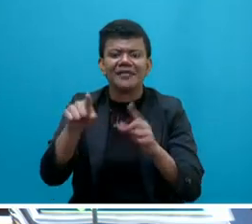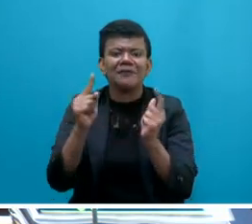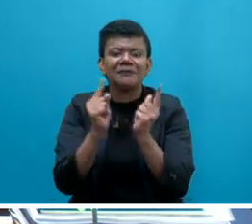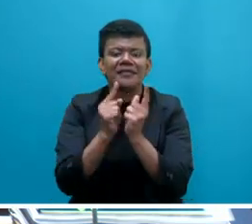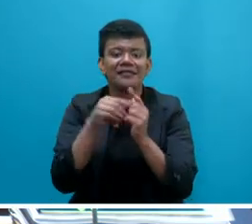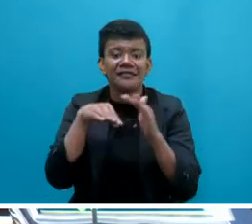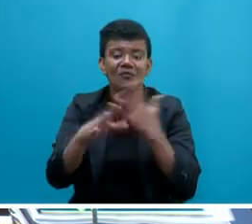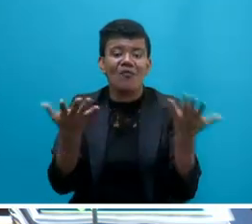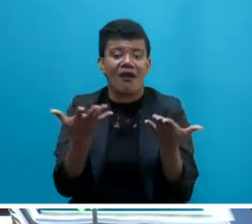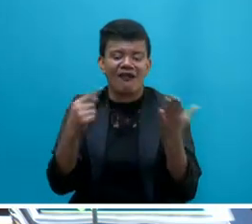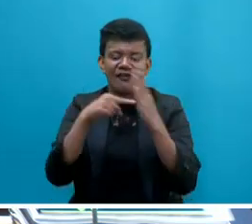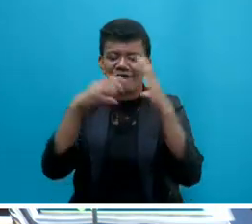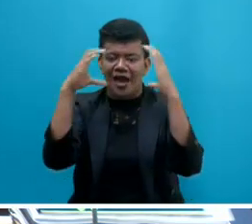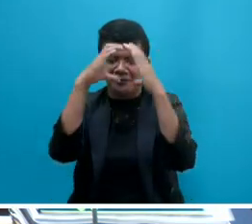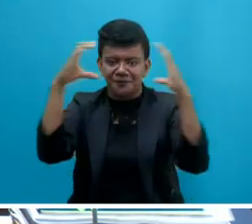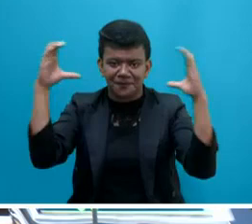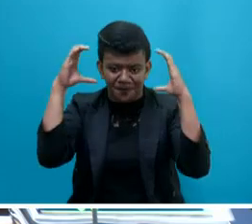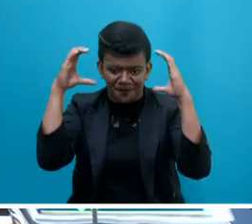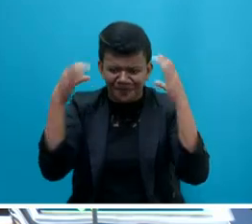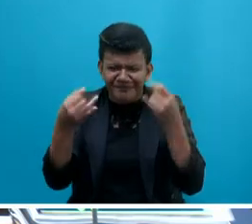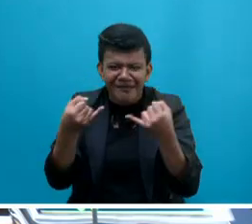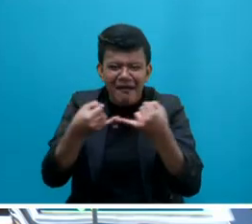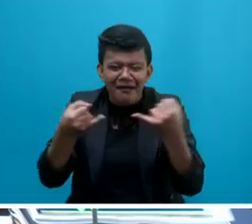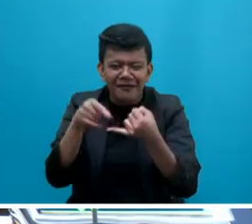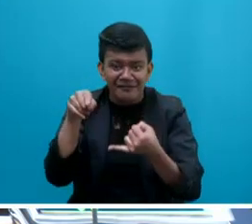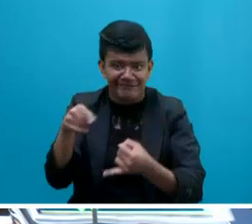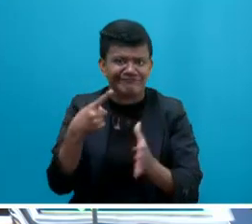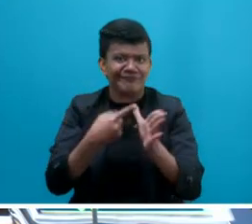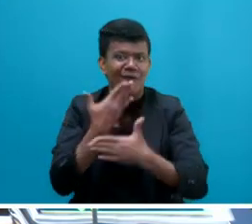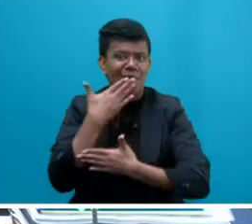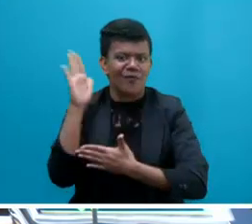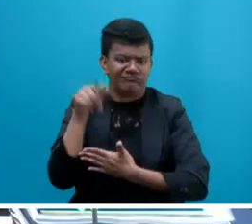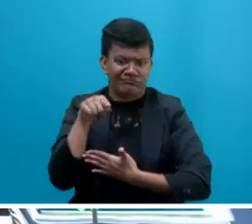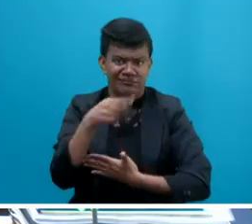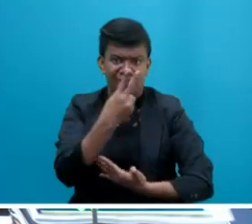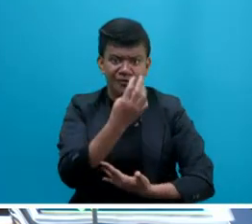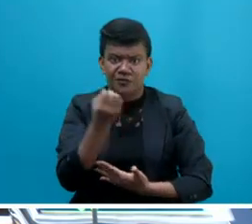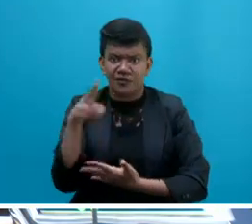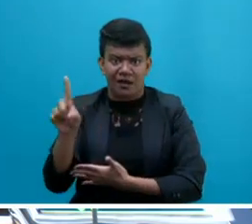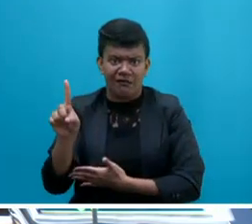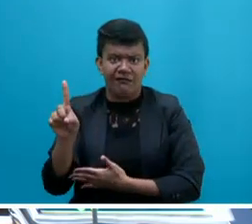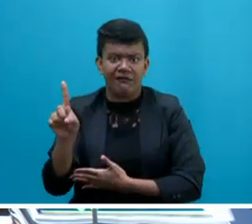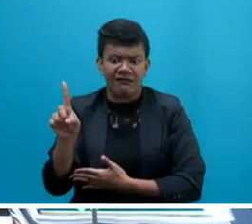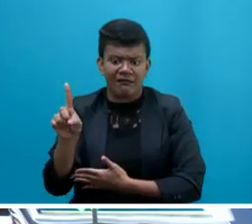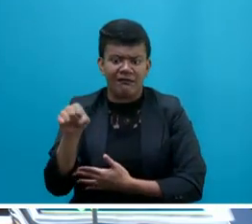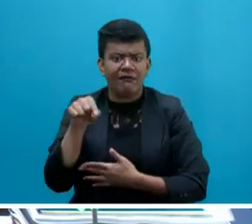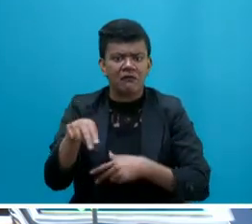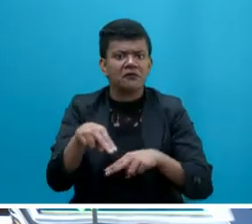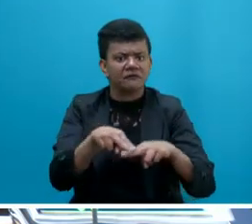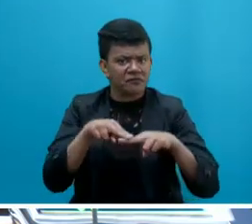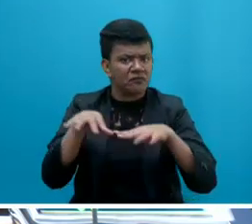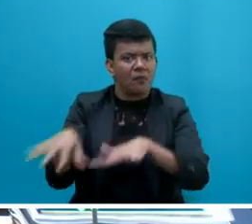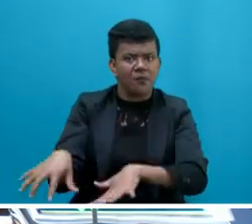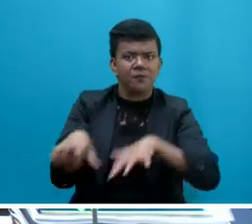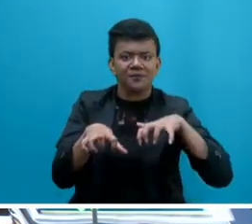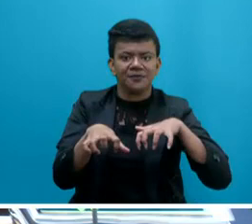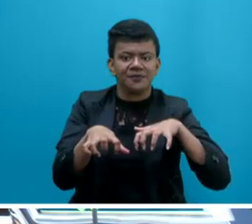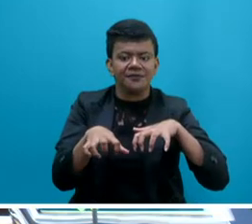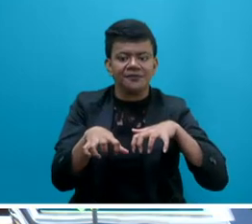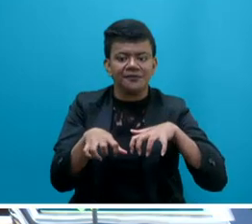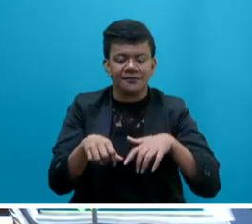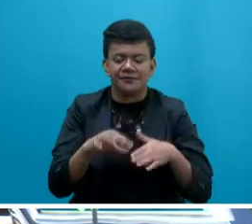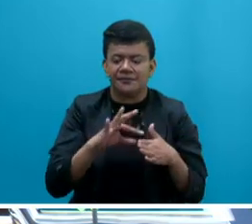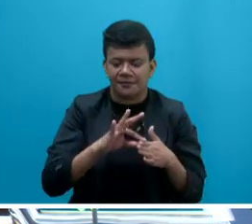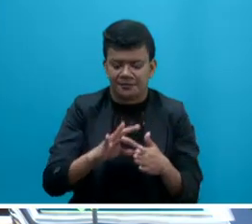interests of Pacific Island countries. In 2021, Fiji will host a forum leaders meeting to mark the 50th anniversary of the establishment